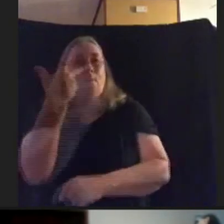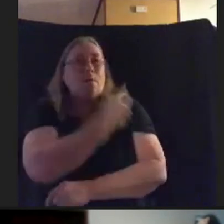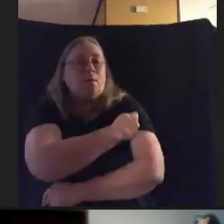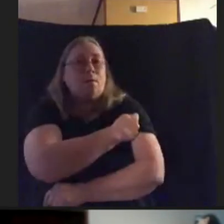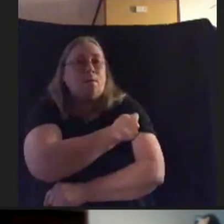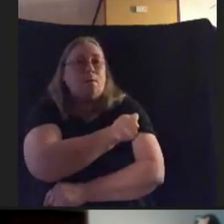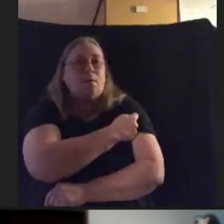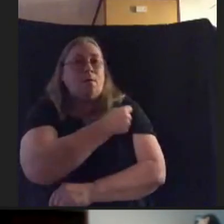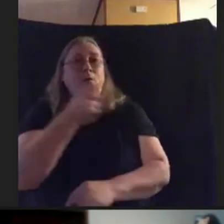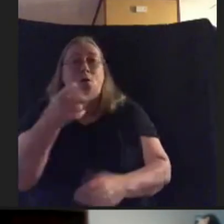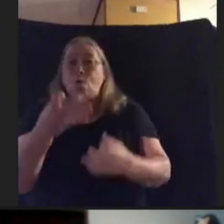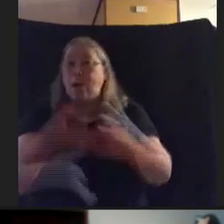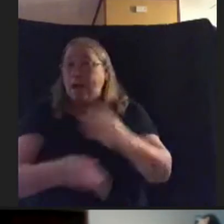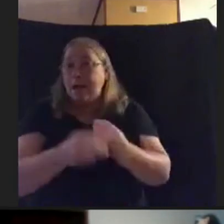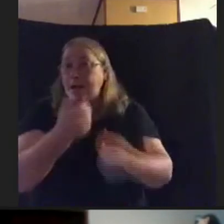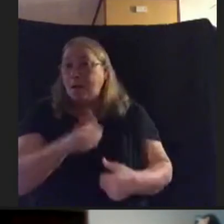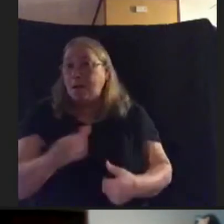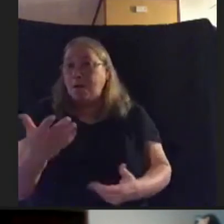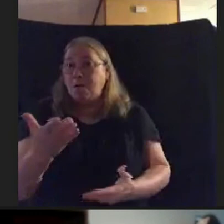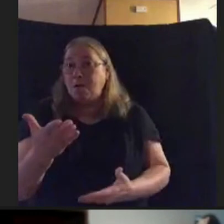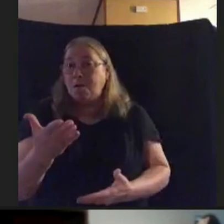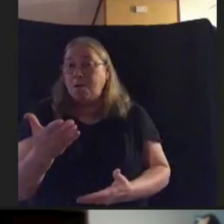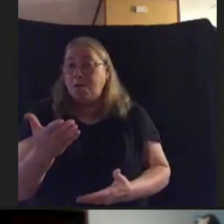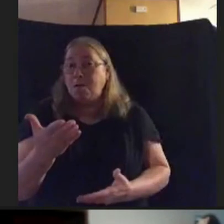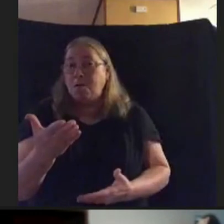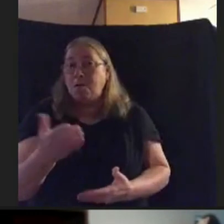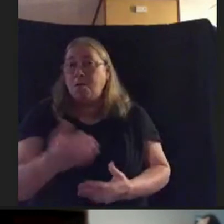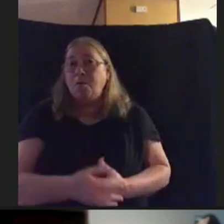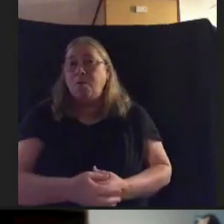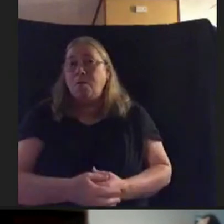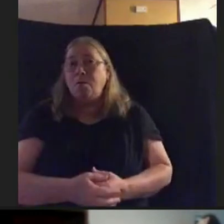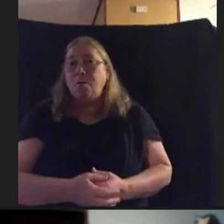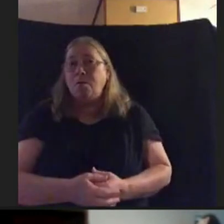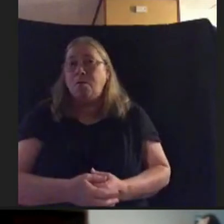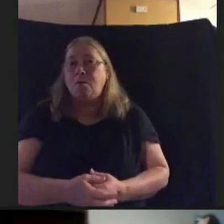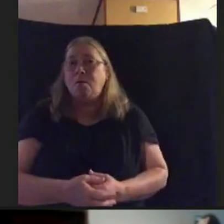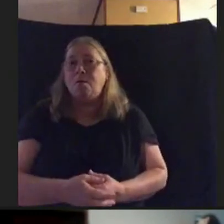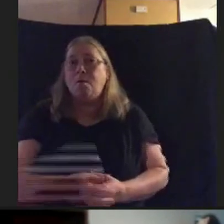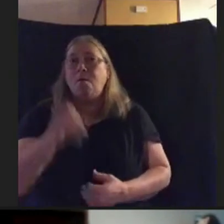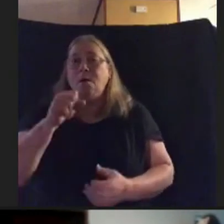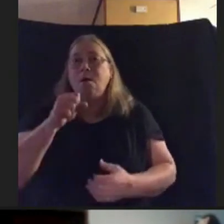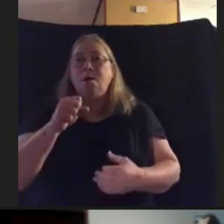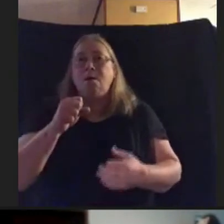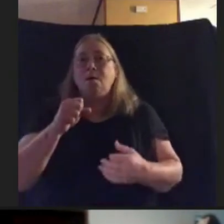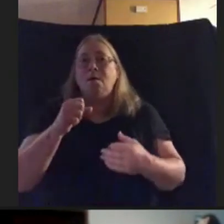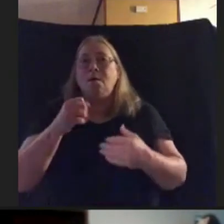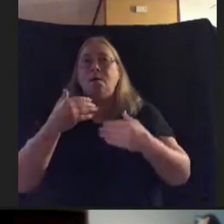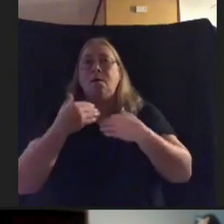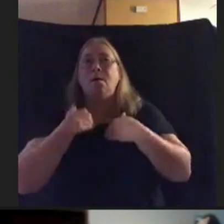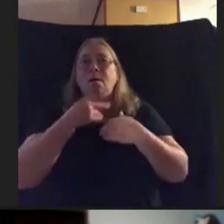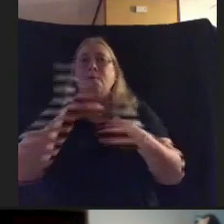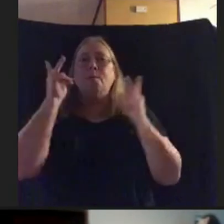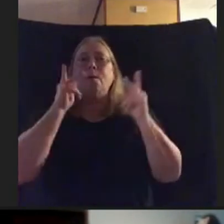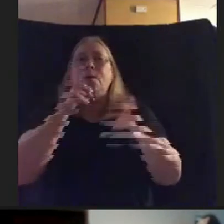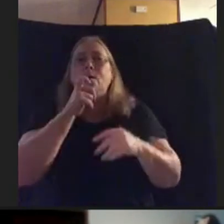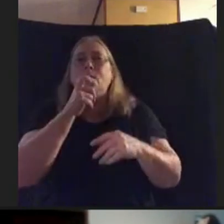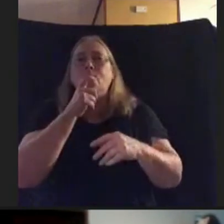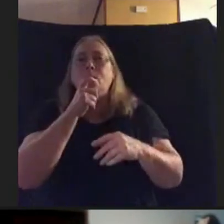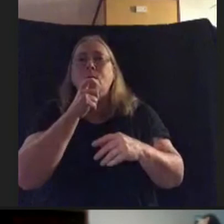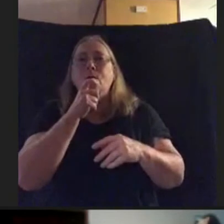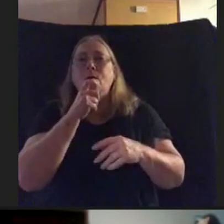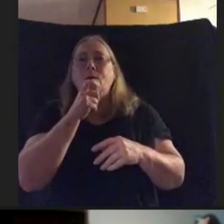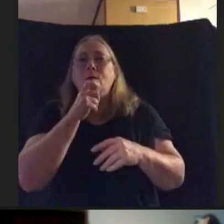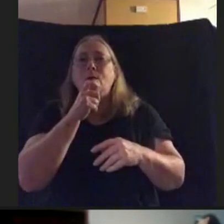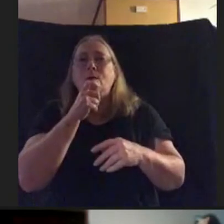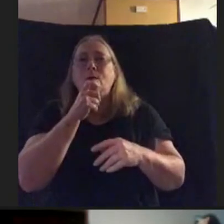you want to add anything? Yes, sure. So we do have had some Vietnamese folks to get vaccinated, and our health equity team does have a